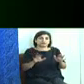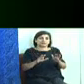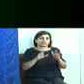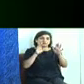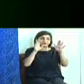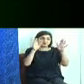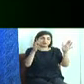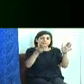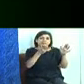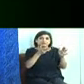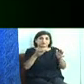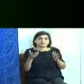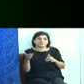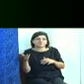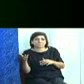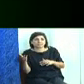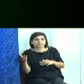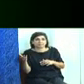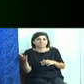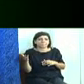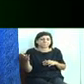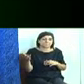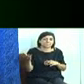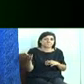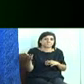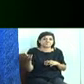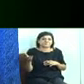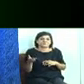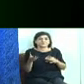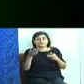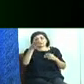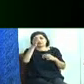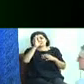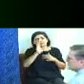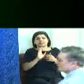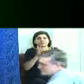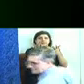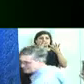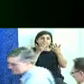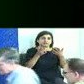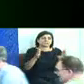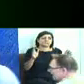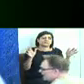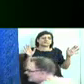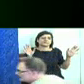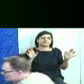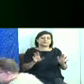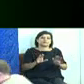Thank you.